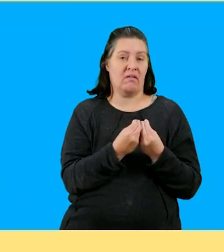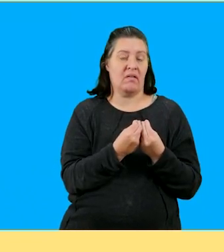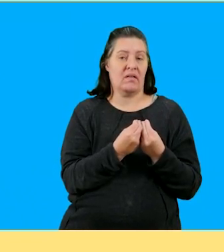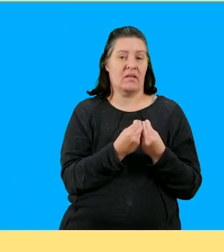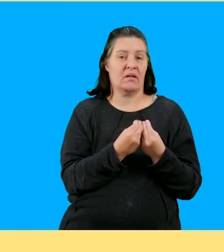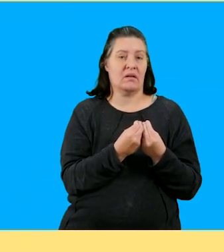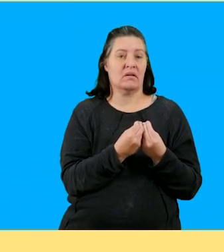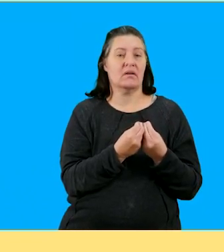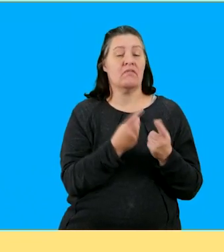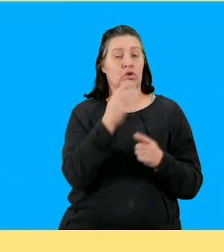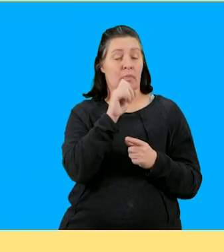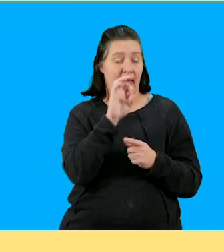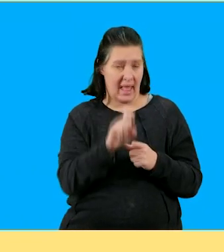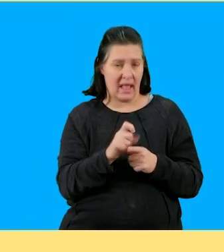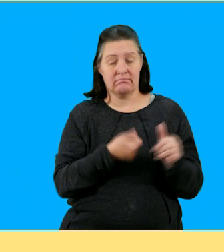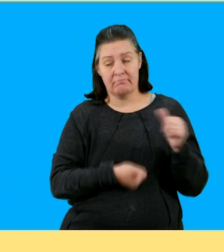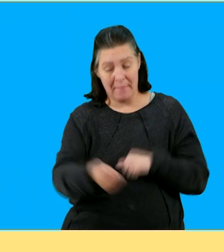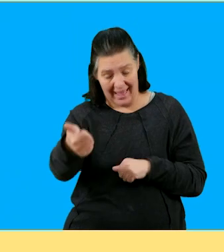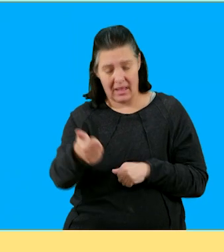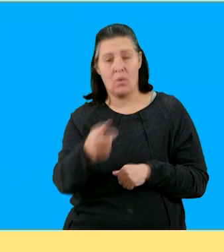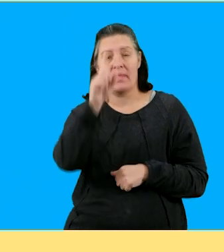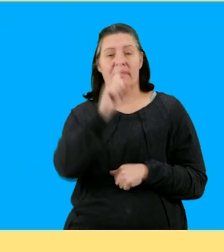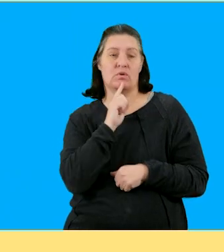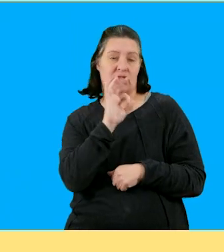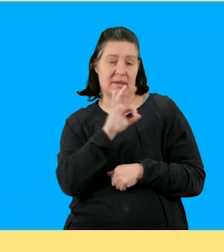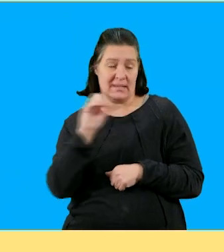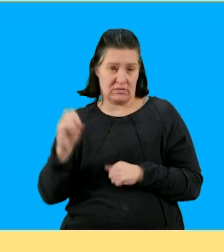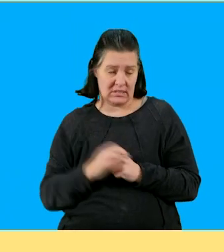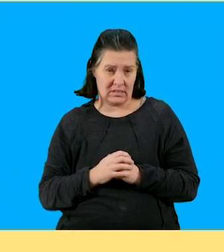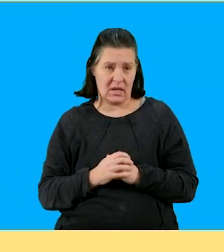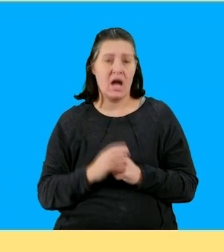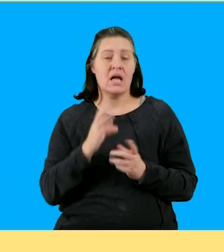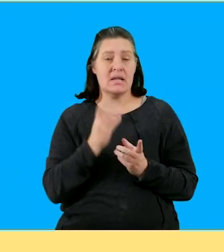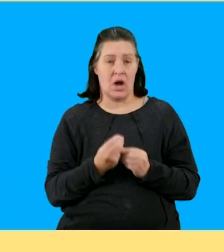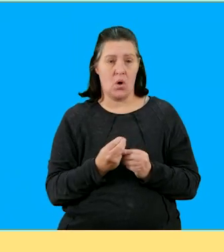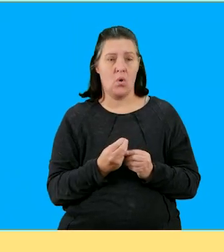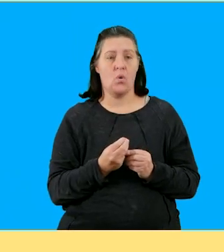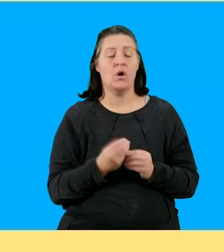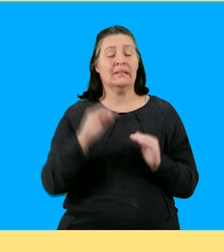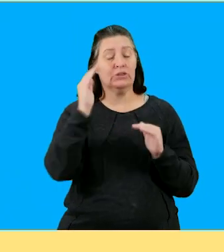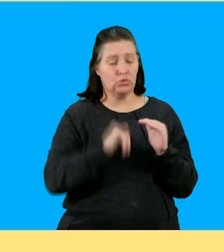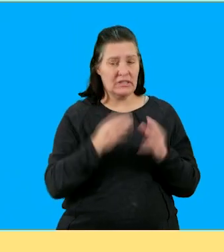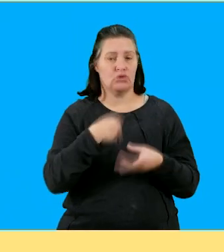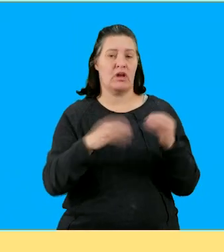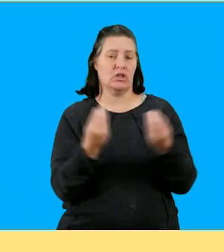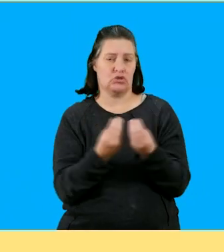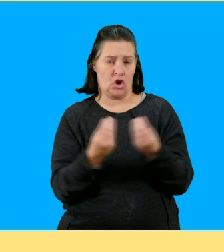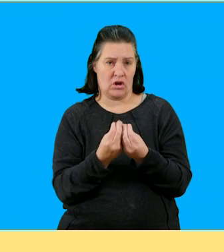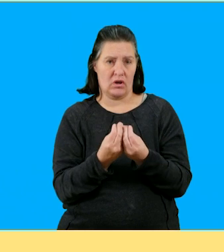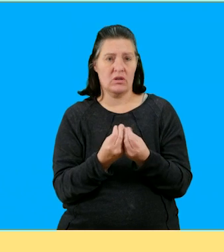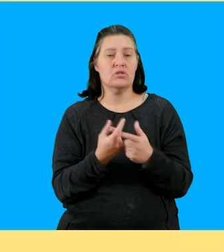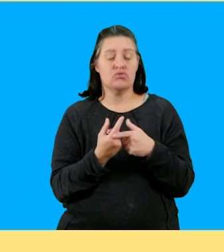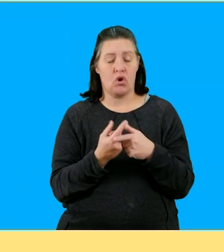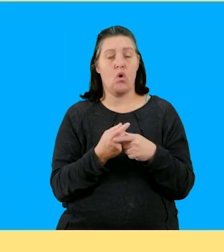Dube, and that was 1,300. So I'll come to the credit side. I'm decreasing my trading stock thereof. And I'm saying